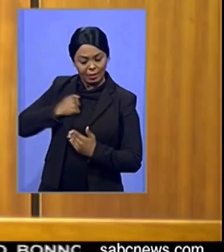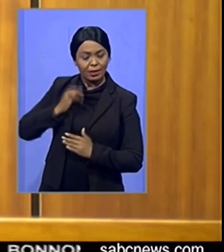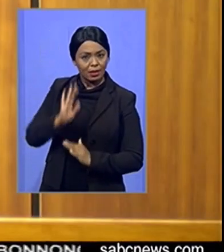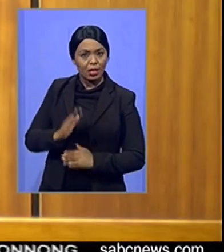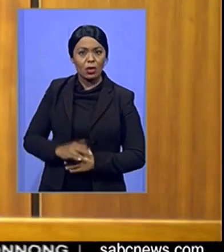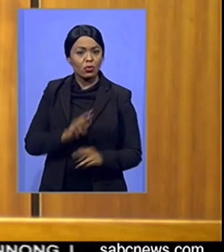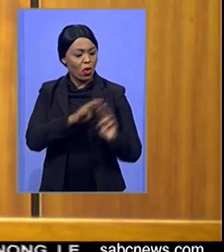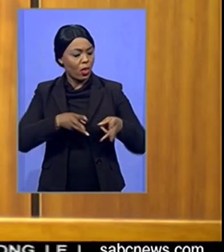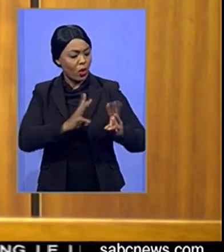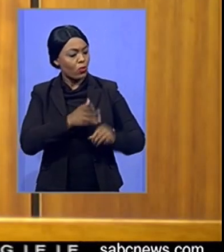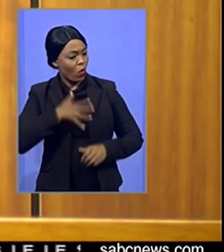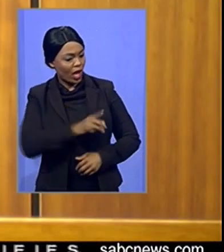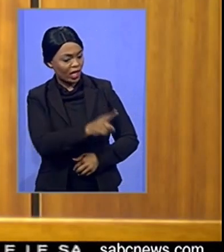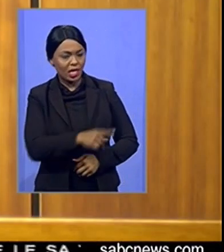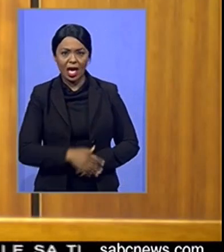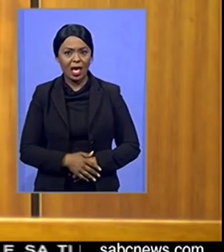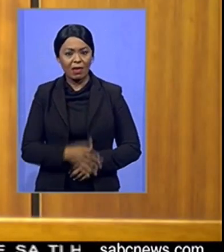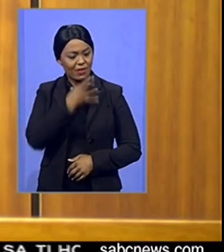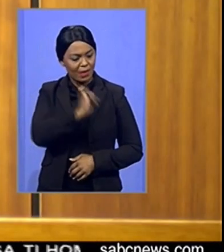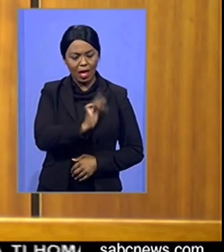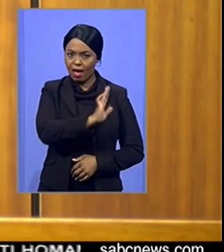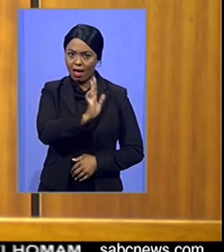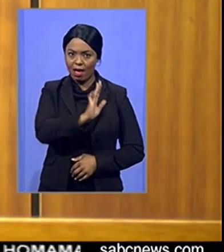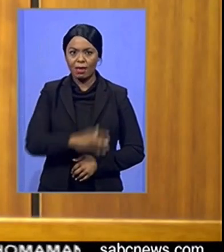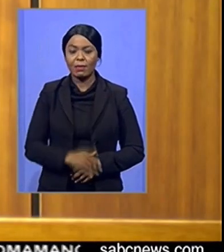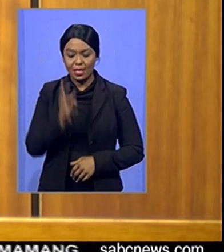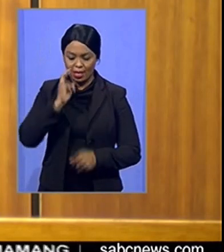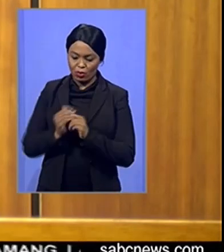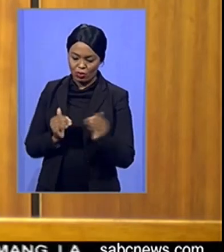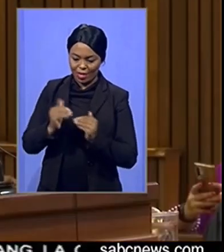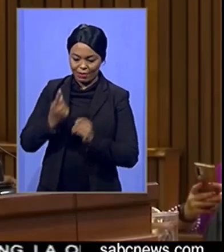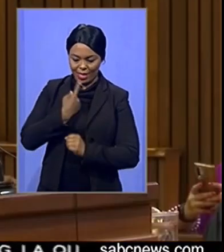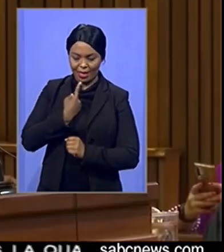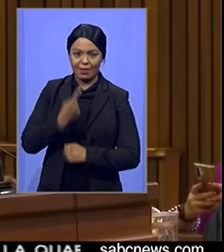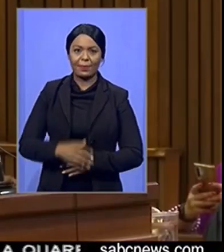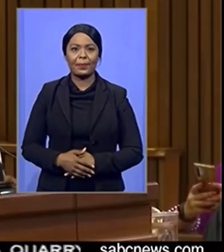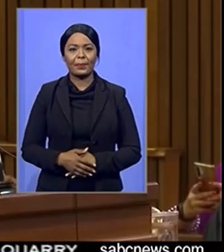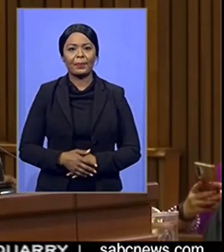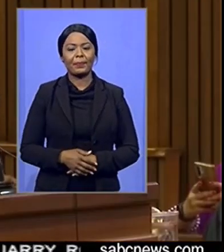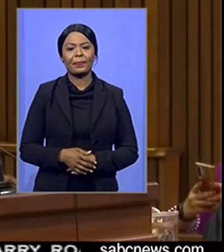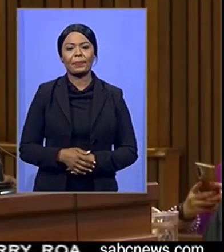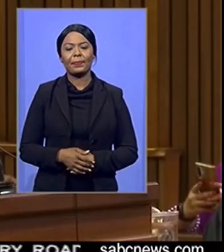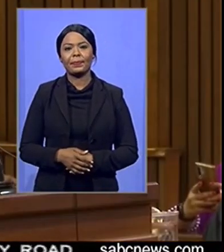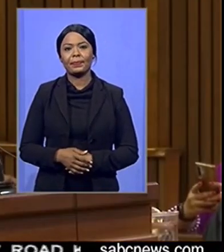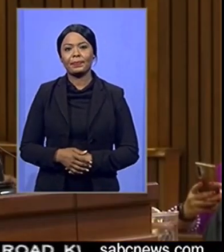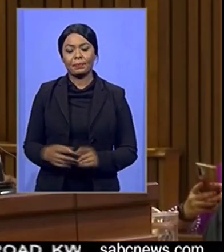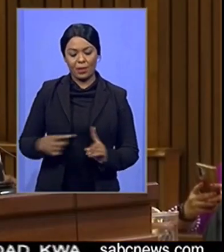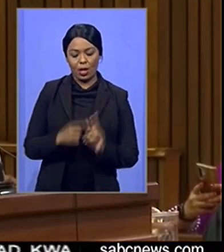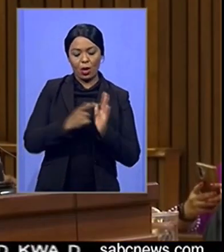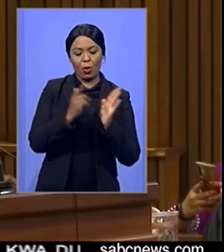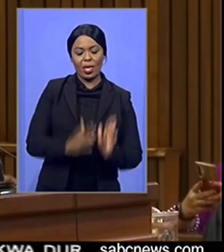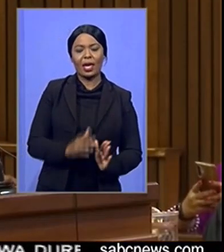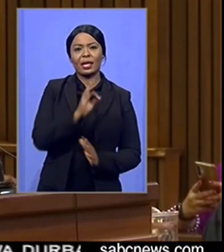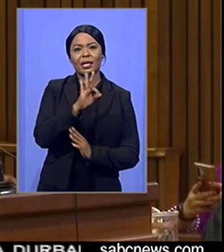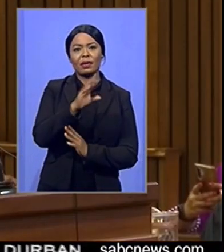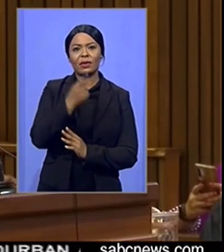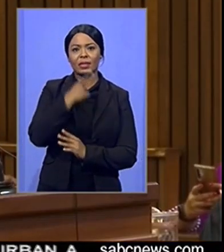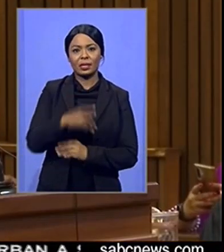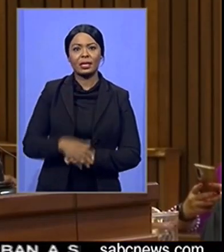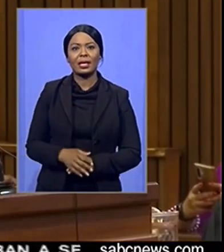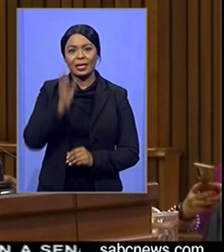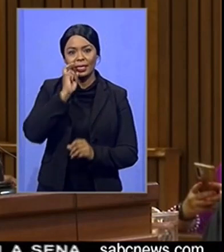way you want it, the way I will be able to handle it from my side. Advocate Teffo o ne a batla gore kgotlatshekelo e tsetsi ya lekolo la